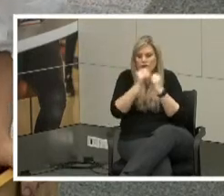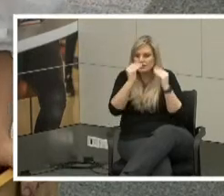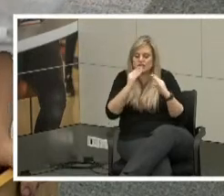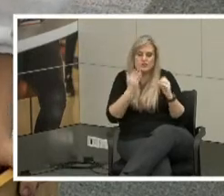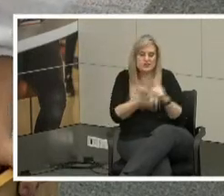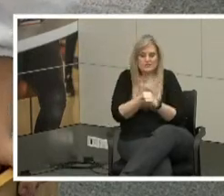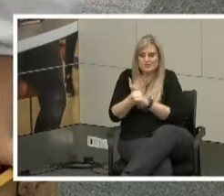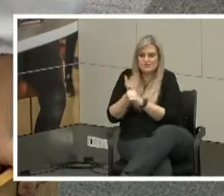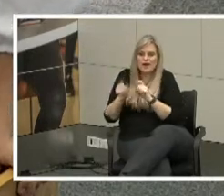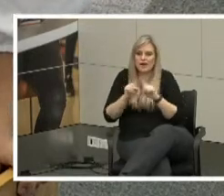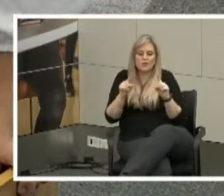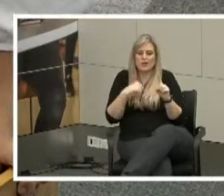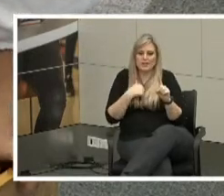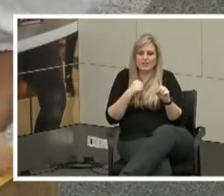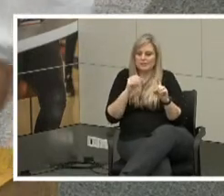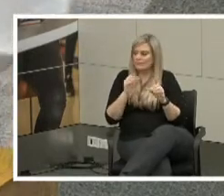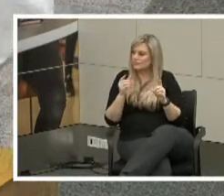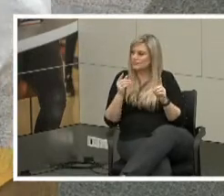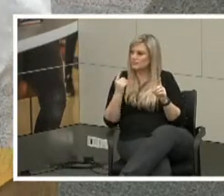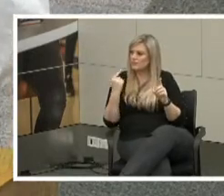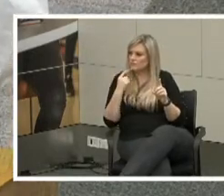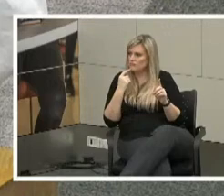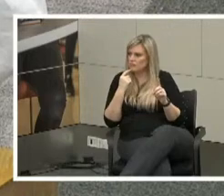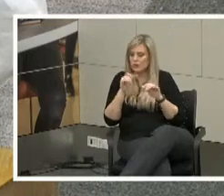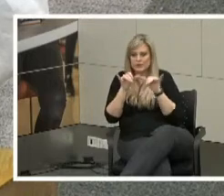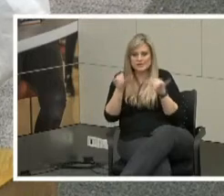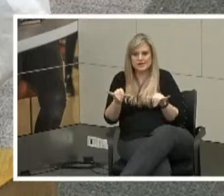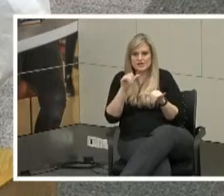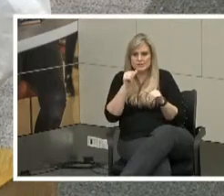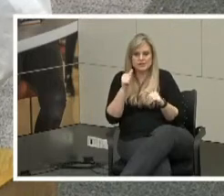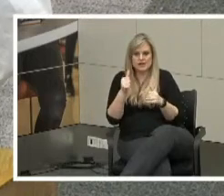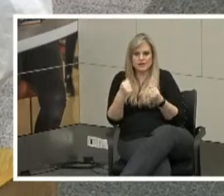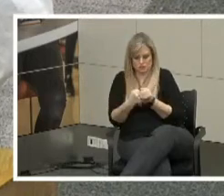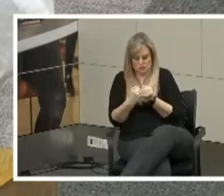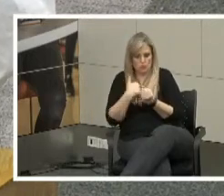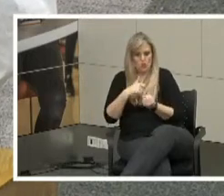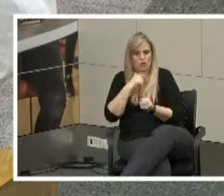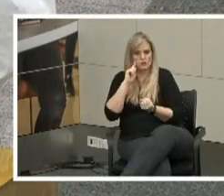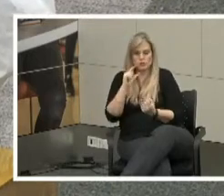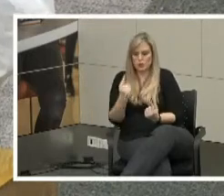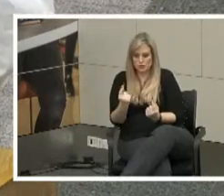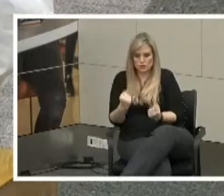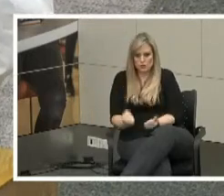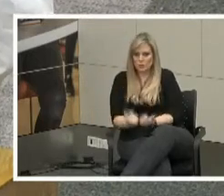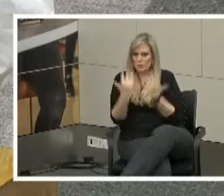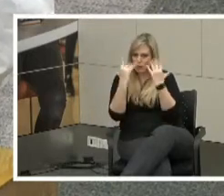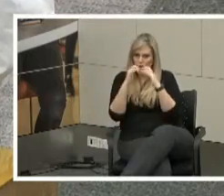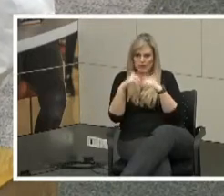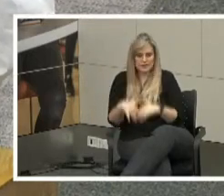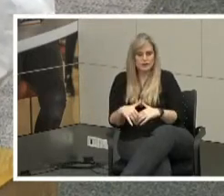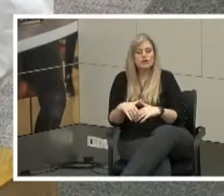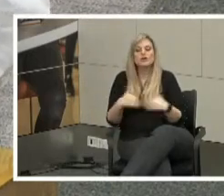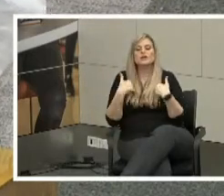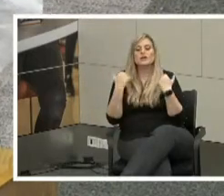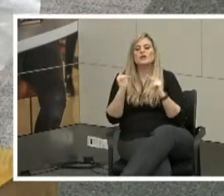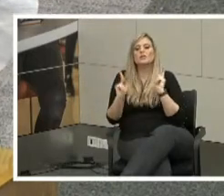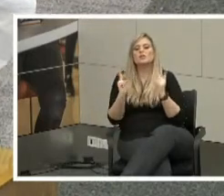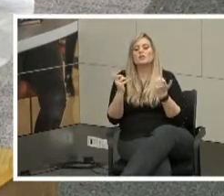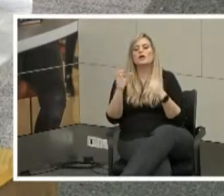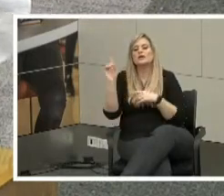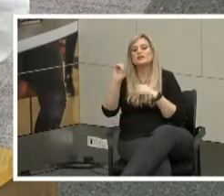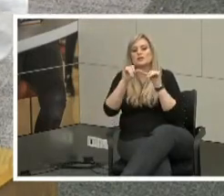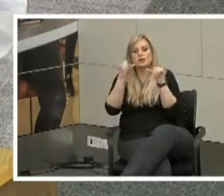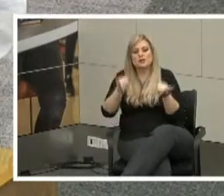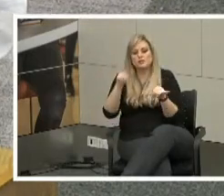youth Tanya fasan once said when the system is not made for us we will burn it down the youth want a democratic system because this district is no